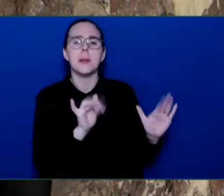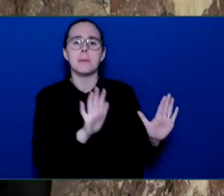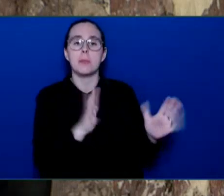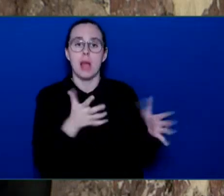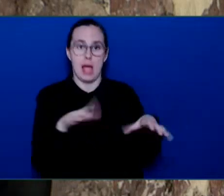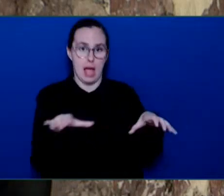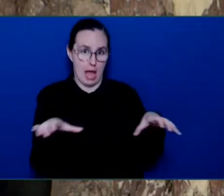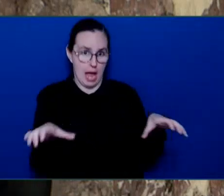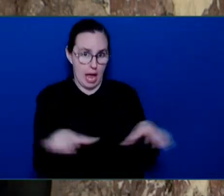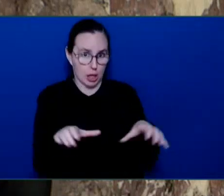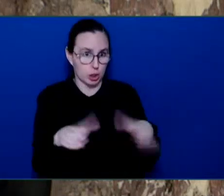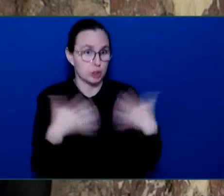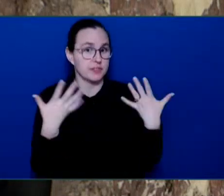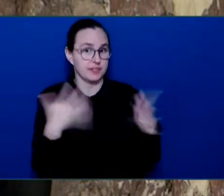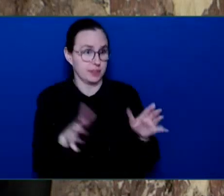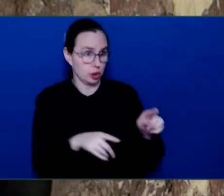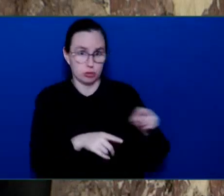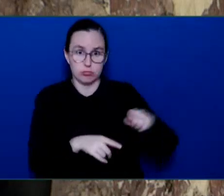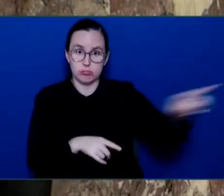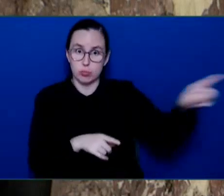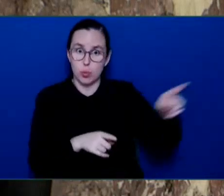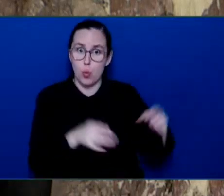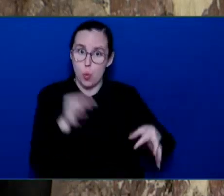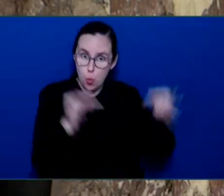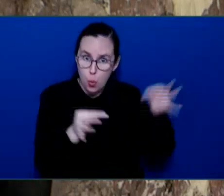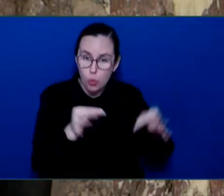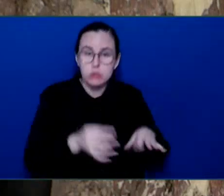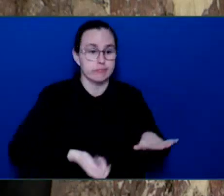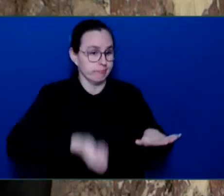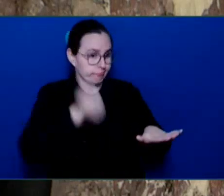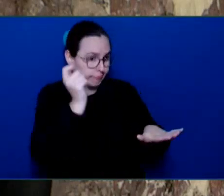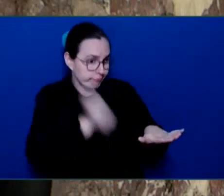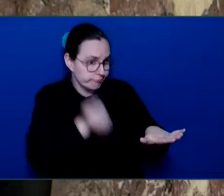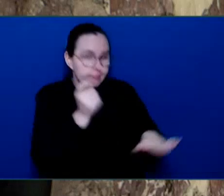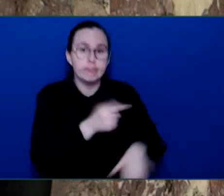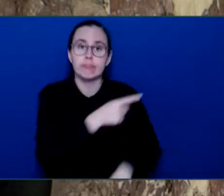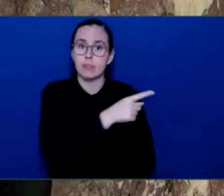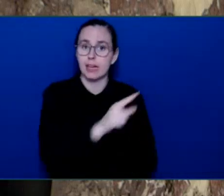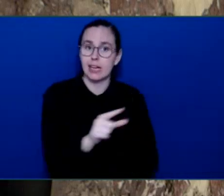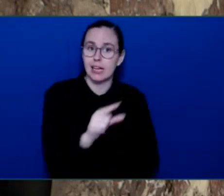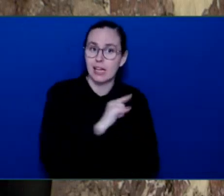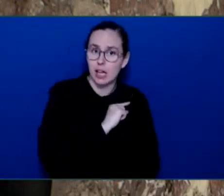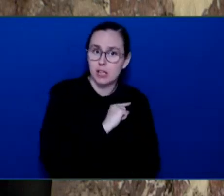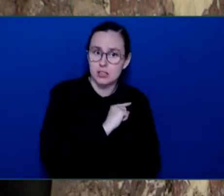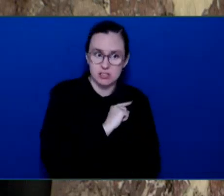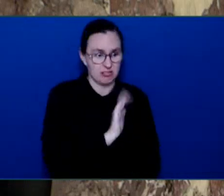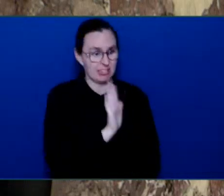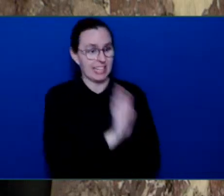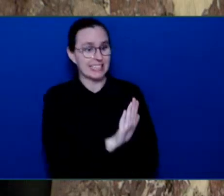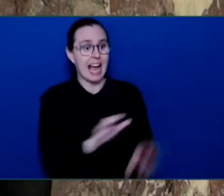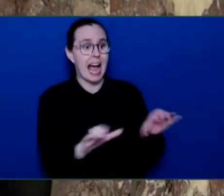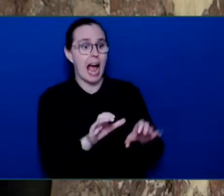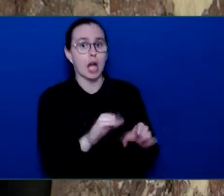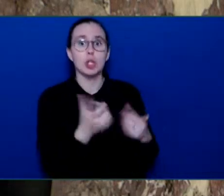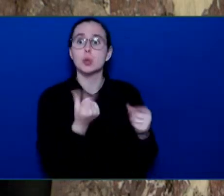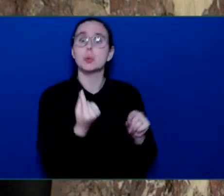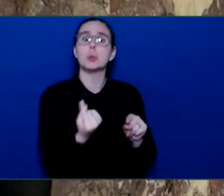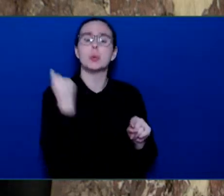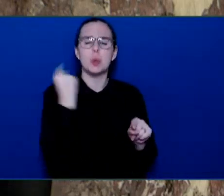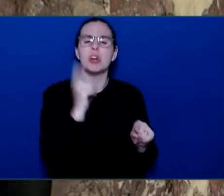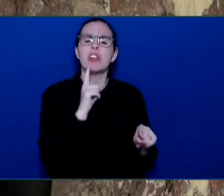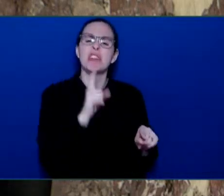guilty abhorrent, Honourable Speaker. And that is why, on the day that Dr. de Villiers was found guilty,